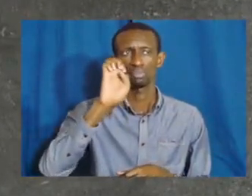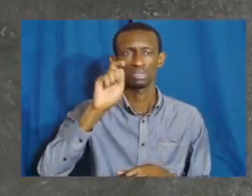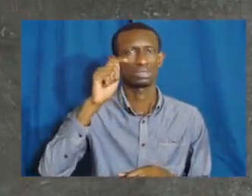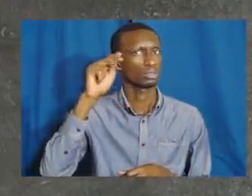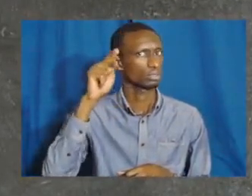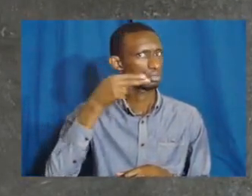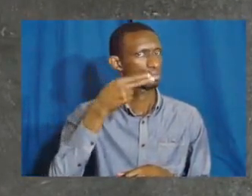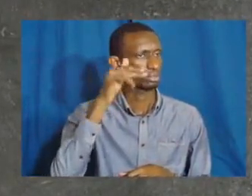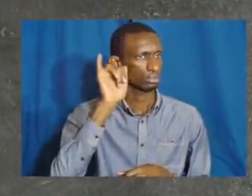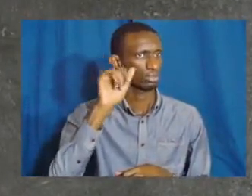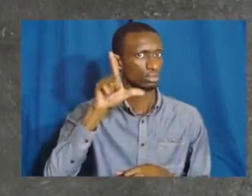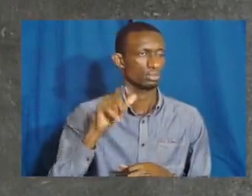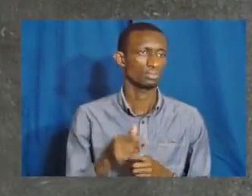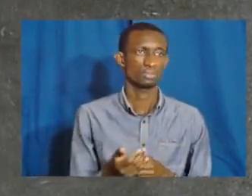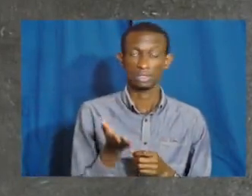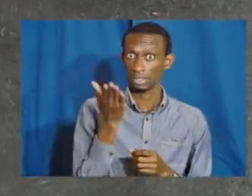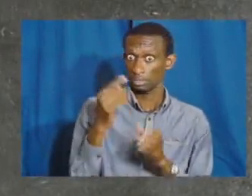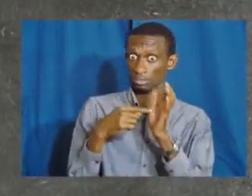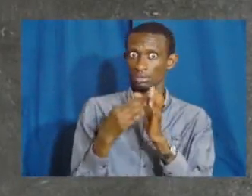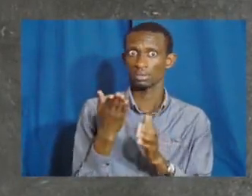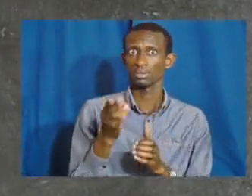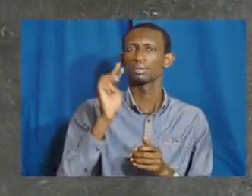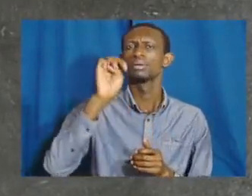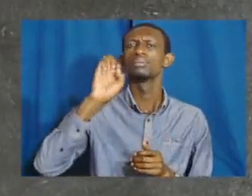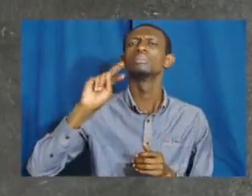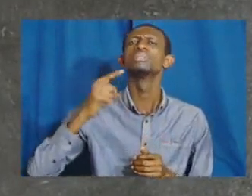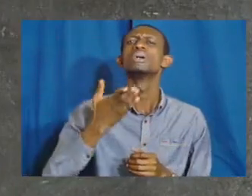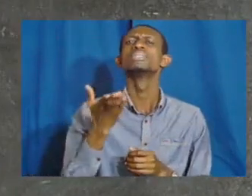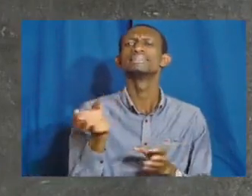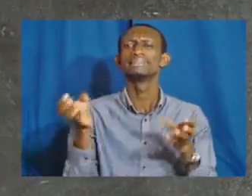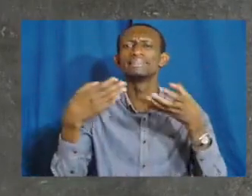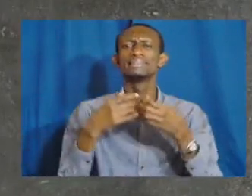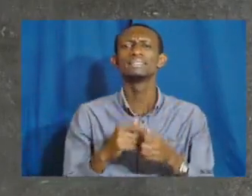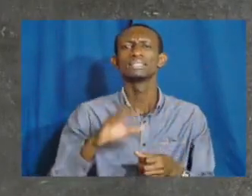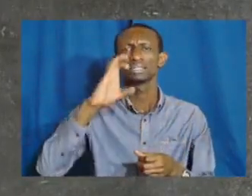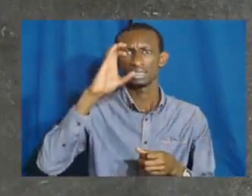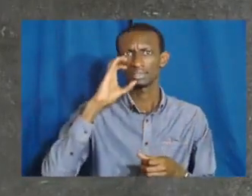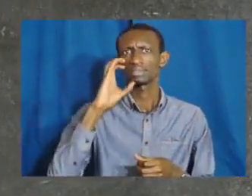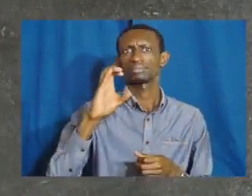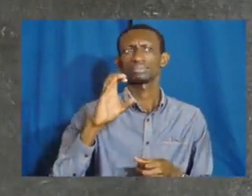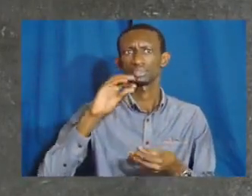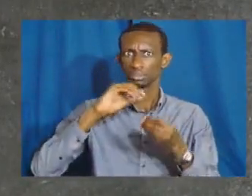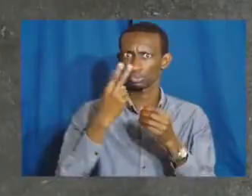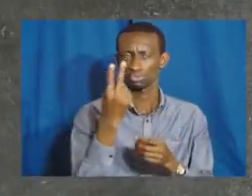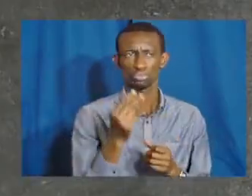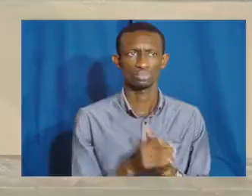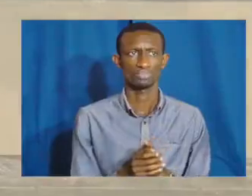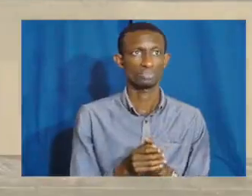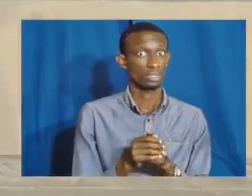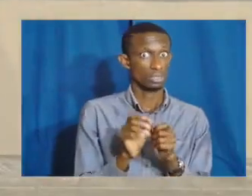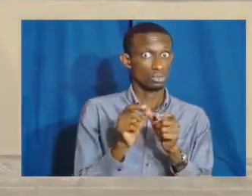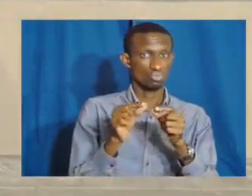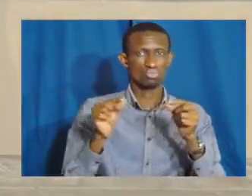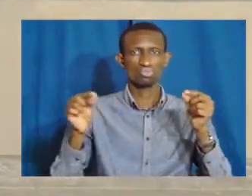It is indicating that the methyl is attached on this carbon number 2 of the longest chain. And the longest